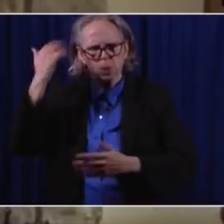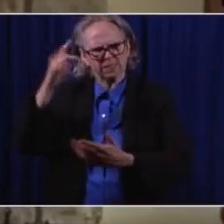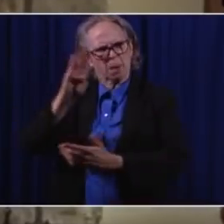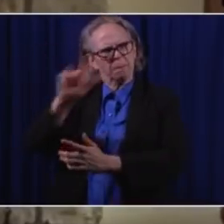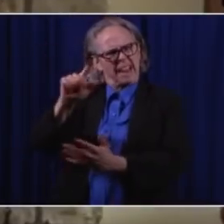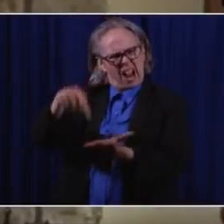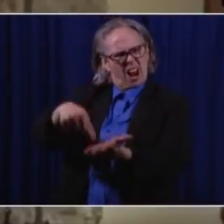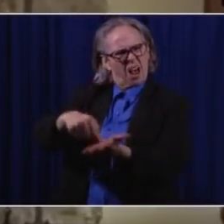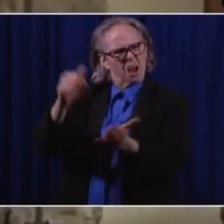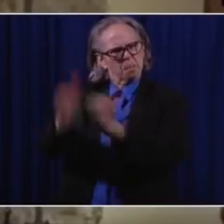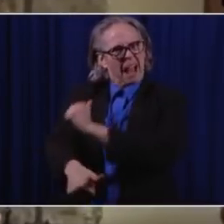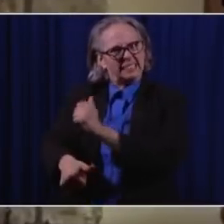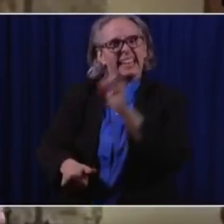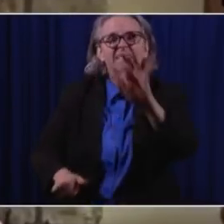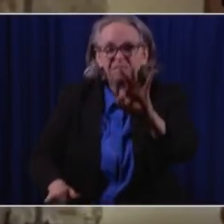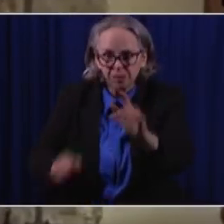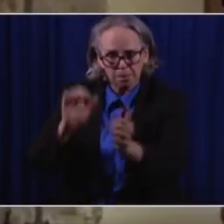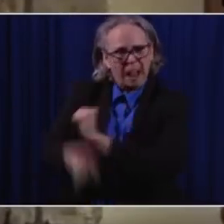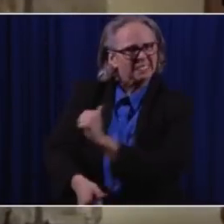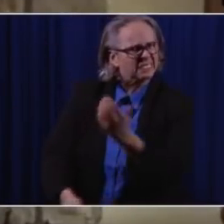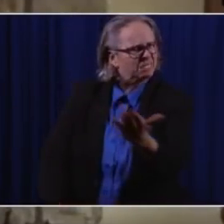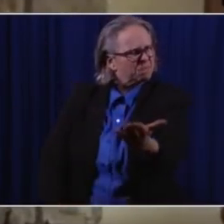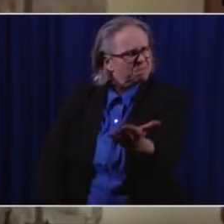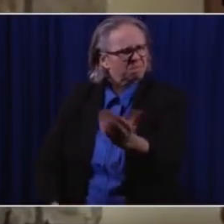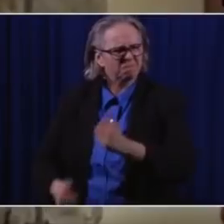out directly, was this person exposed?